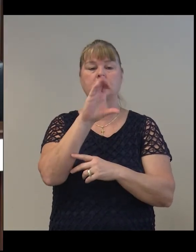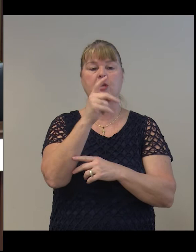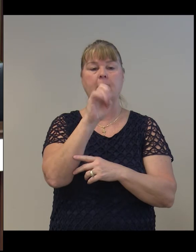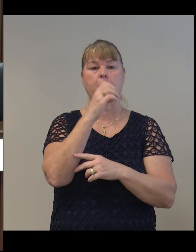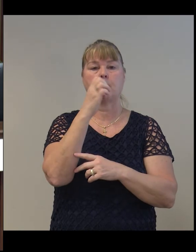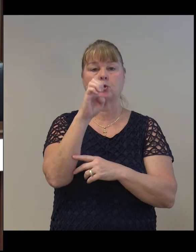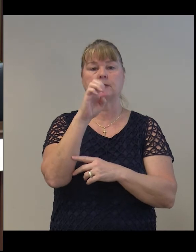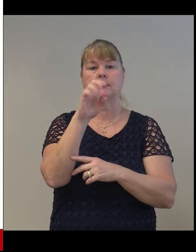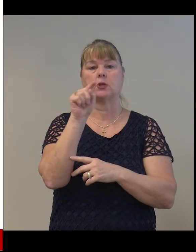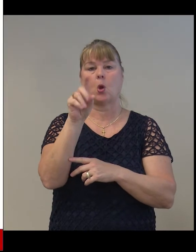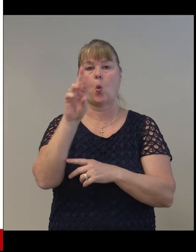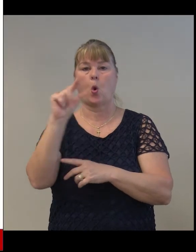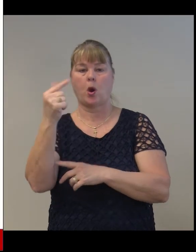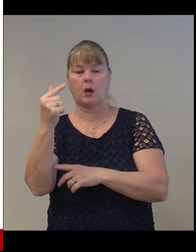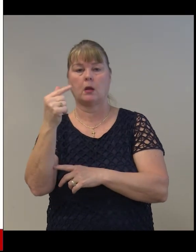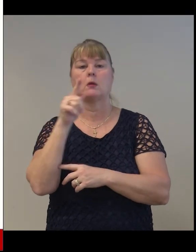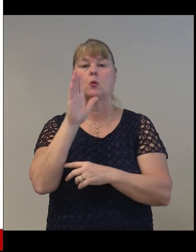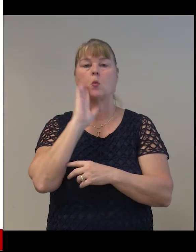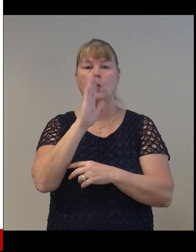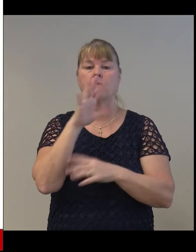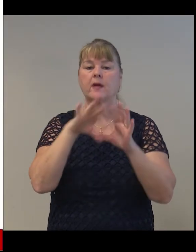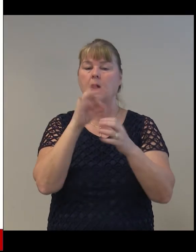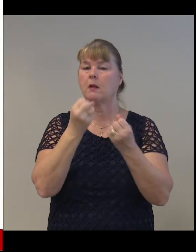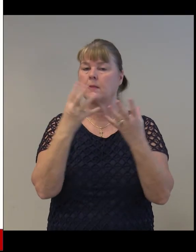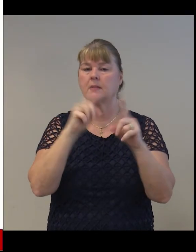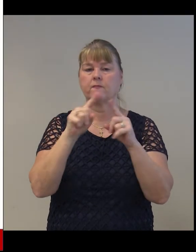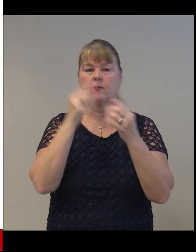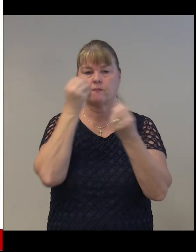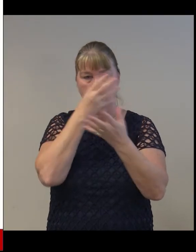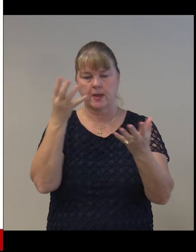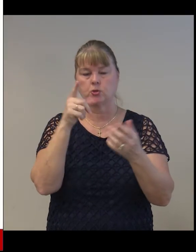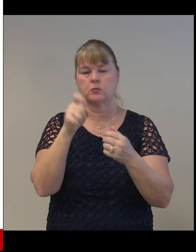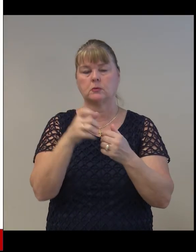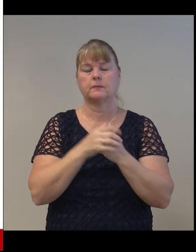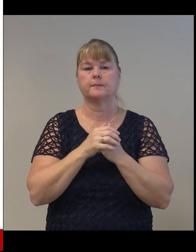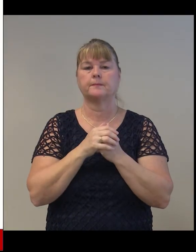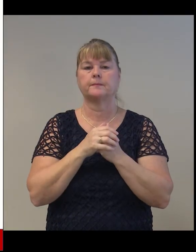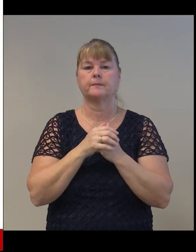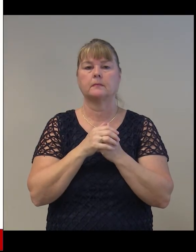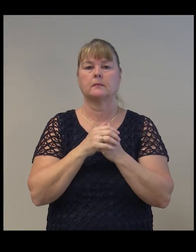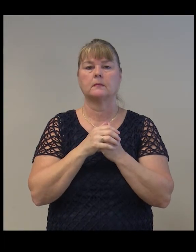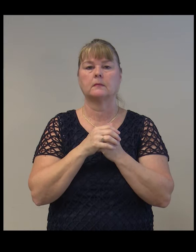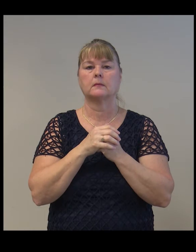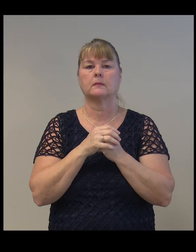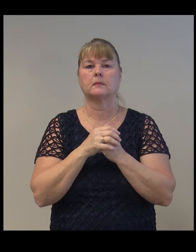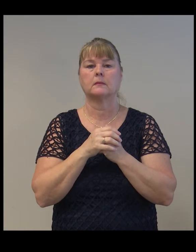website, chathamemergency.org. You will find all kinds of information and things that you need.